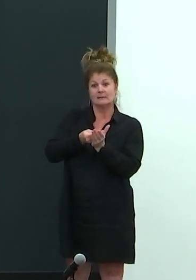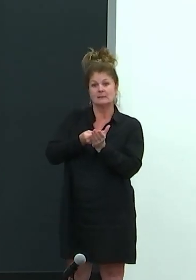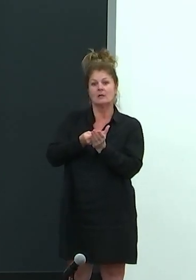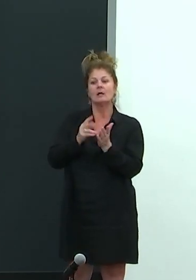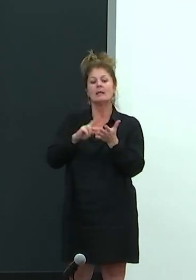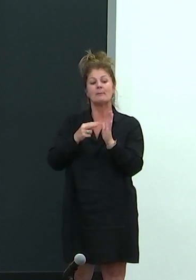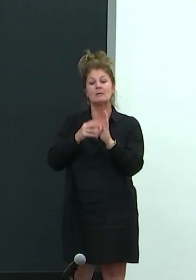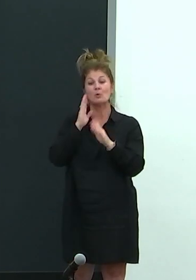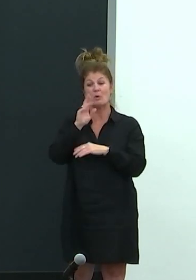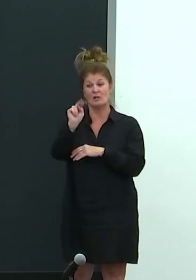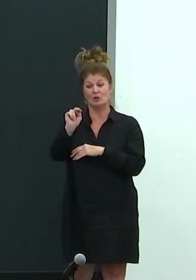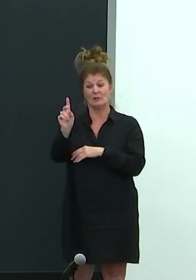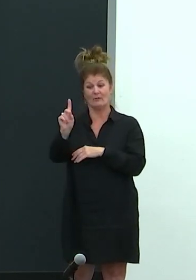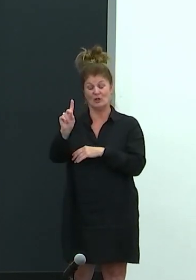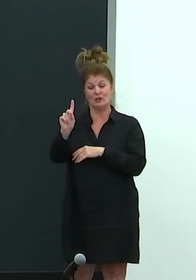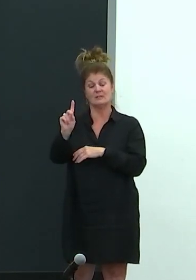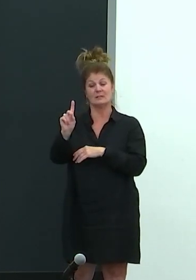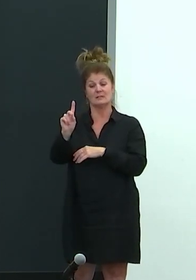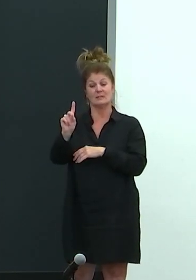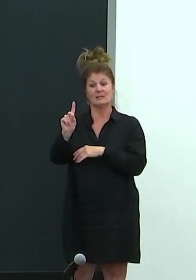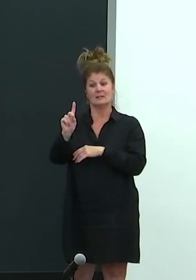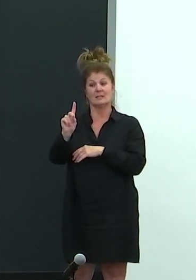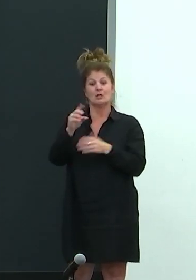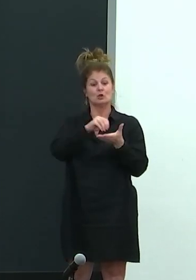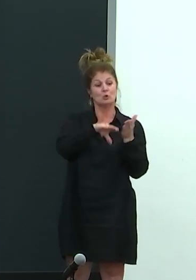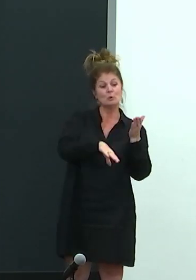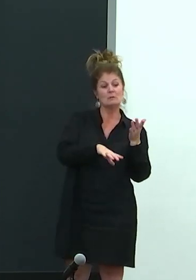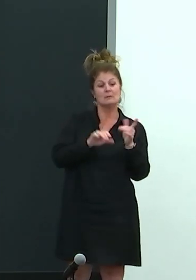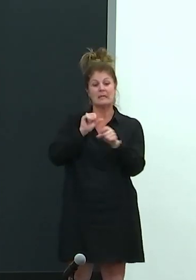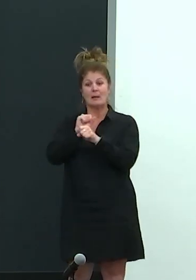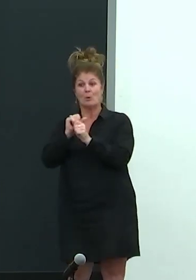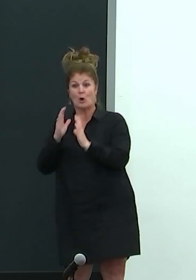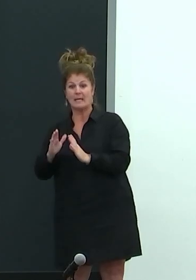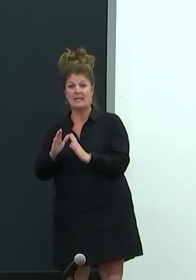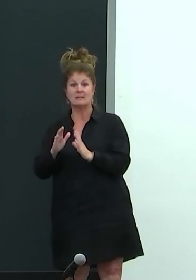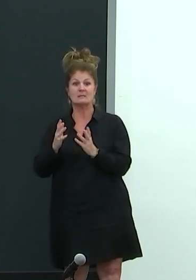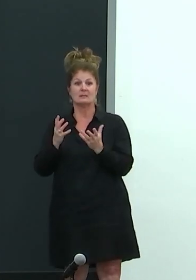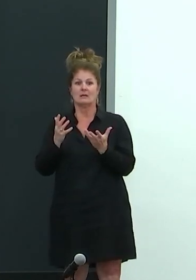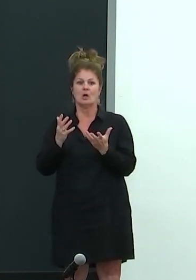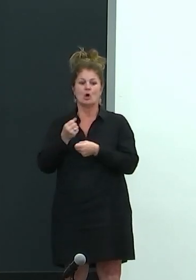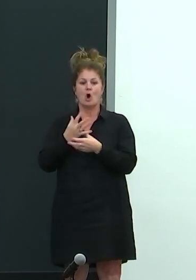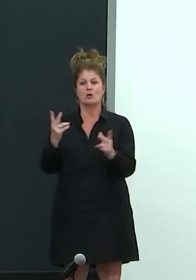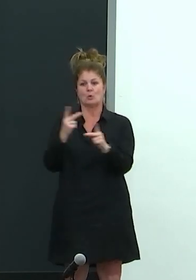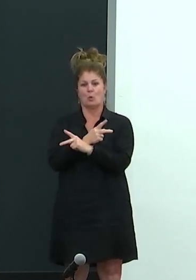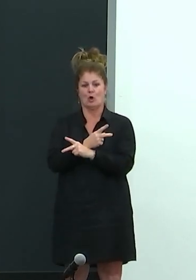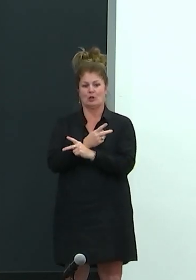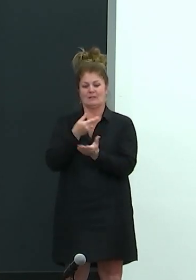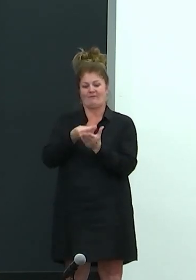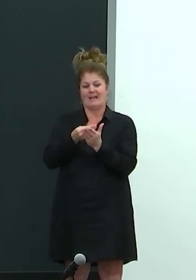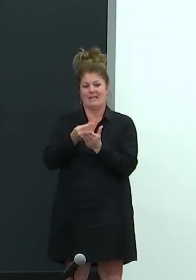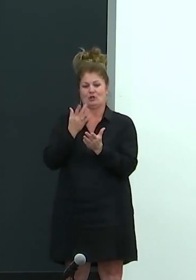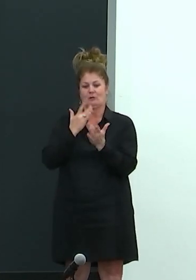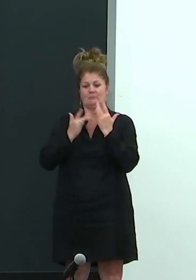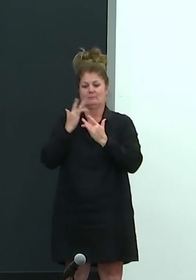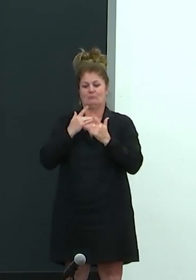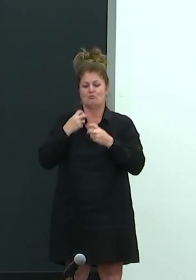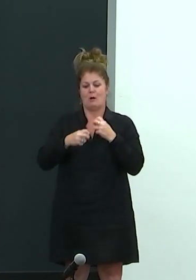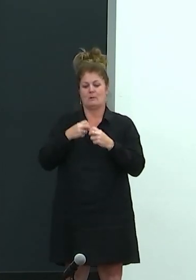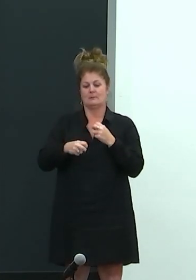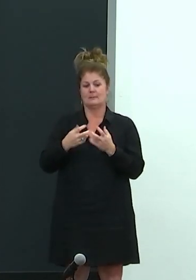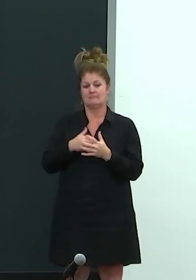put an undue strain on an already stretched system? Some disability accommodations do require